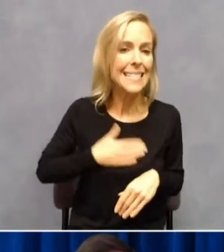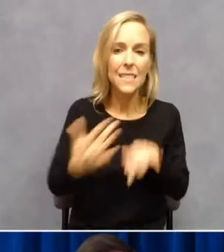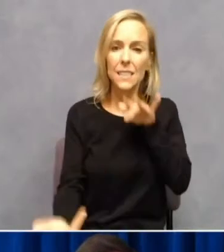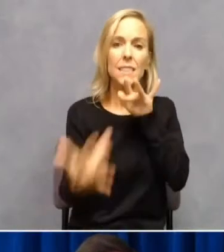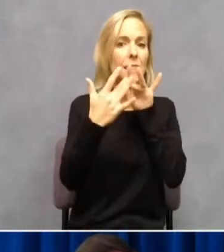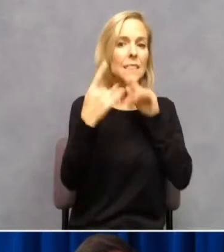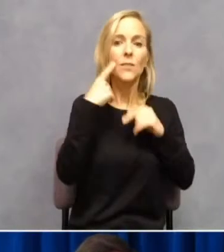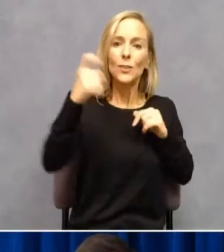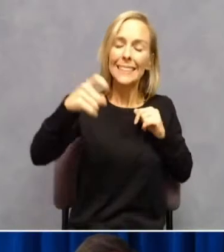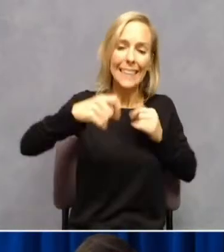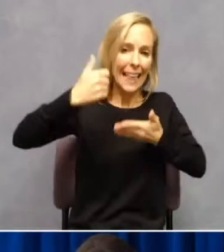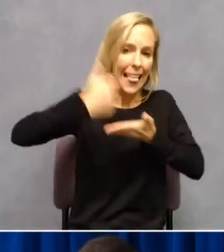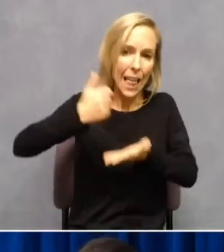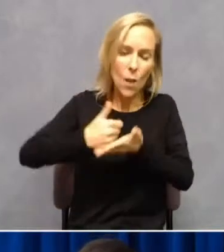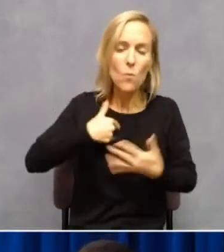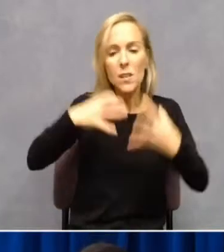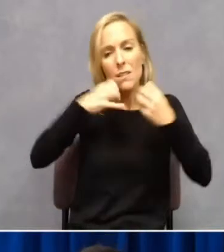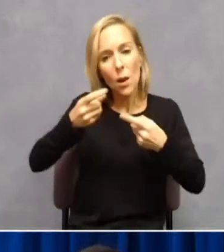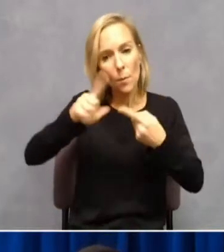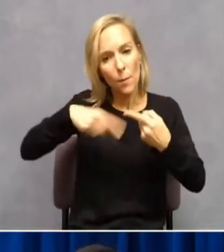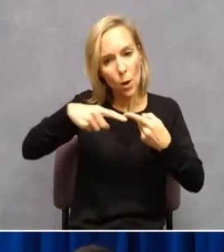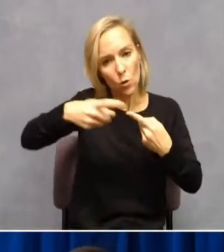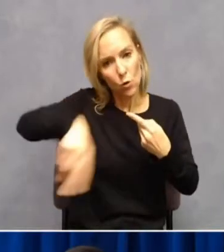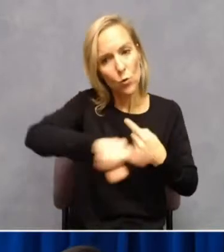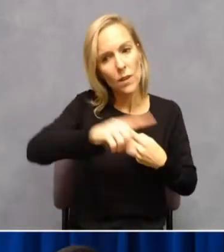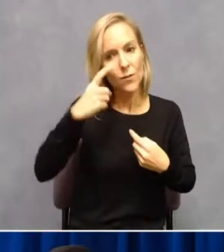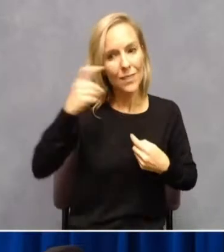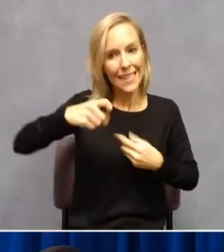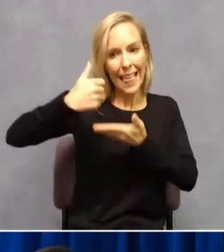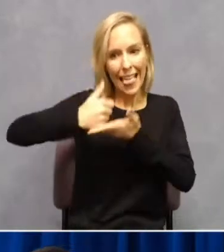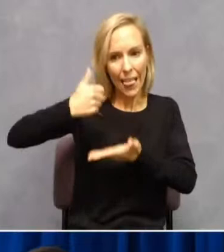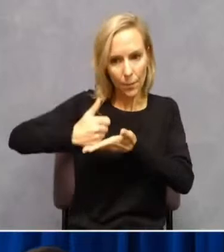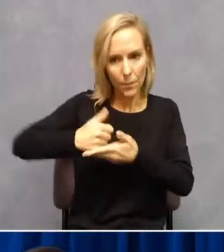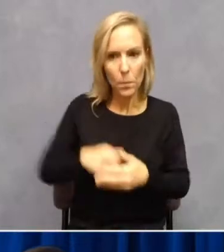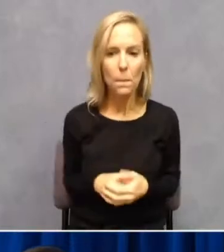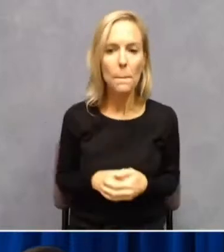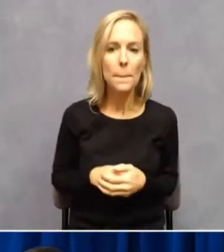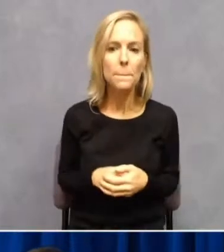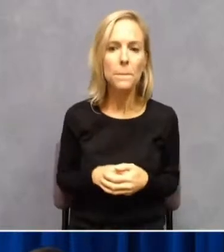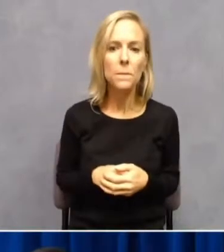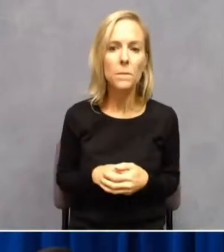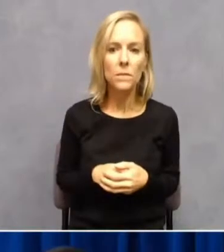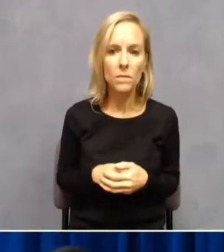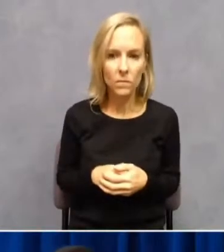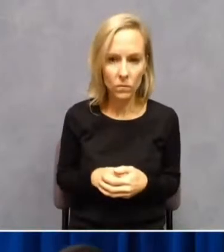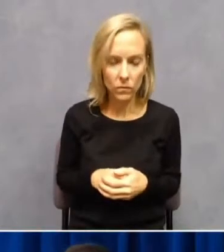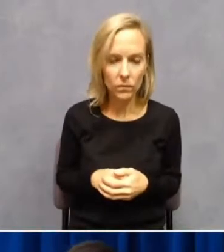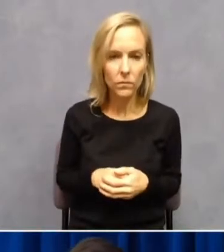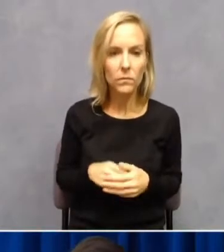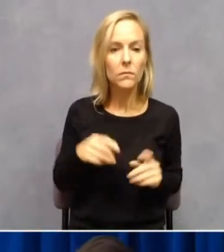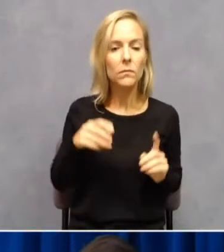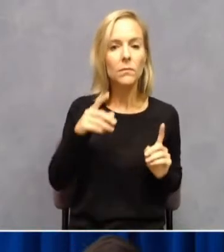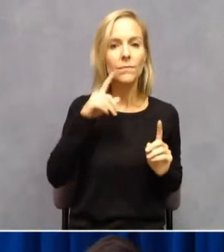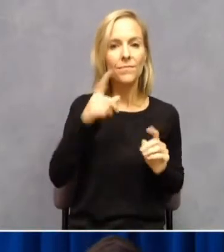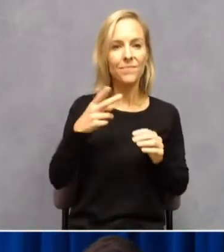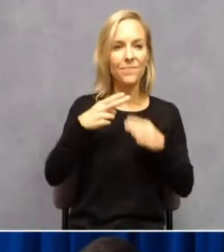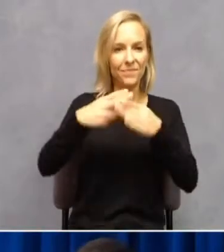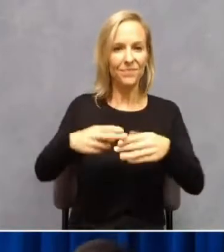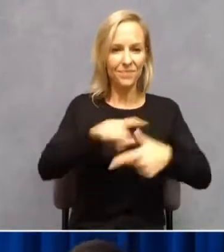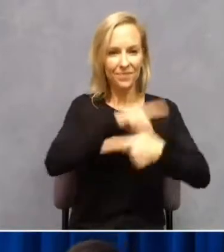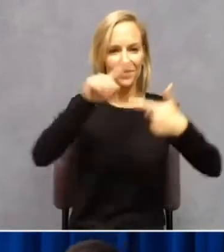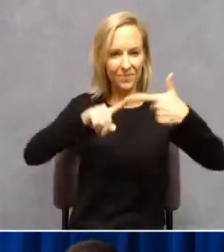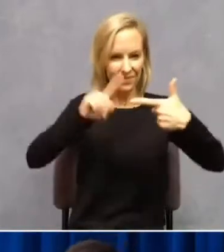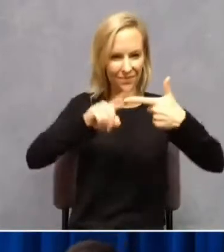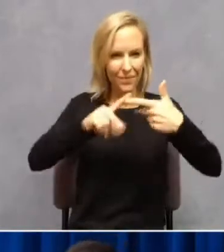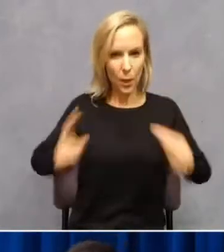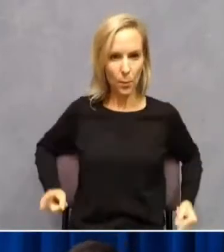you, and we want you to get the help that you need. All right, second on our Fast Four is the Buckle Up, Phone Down Highway